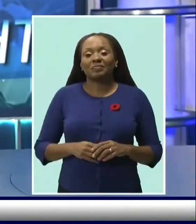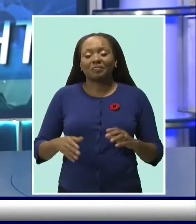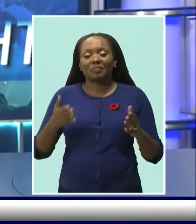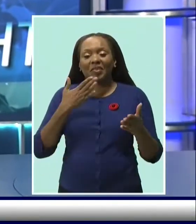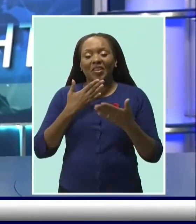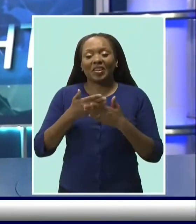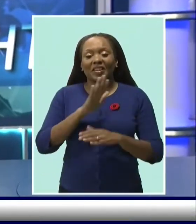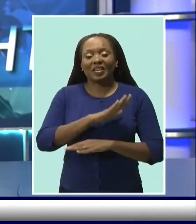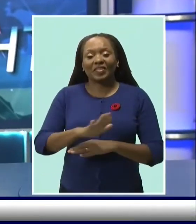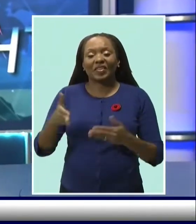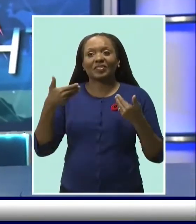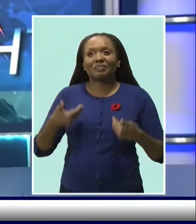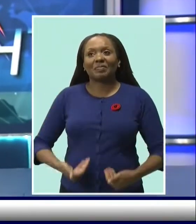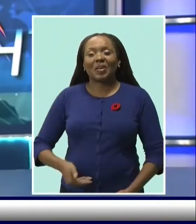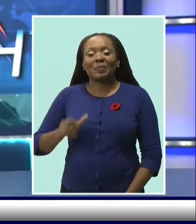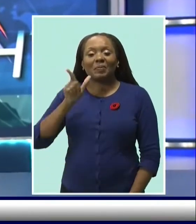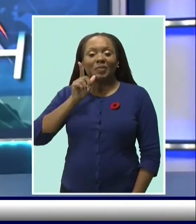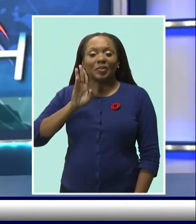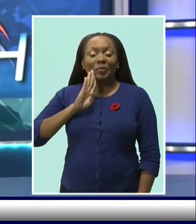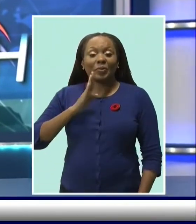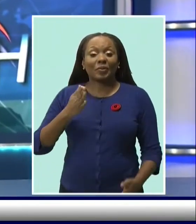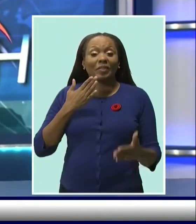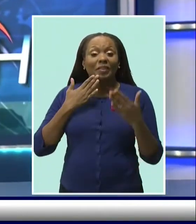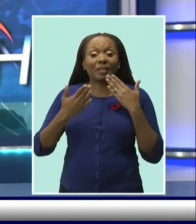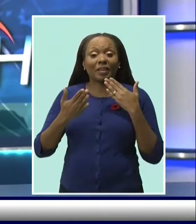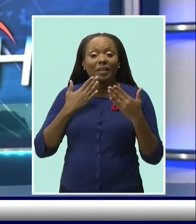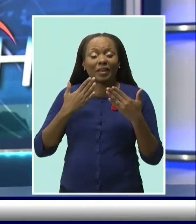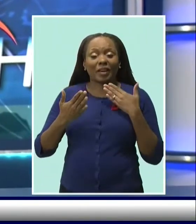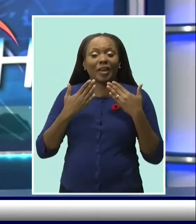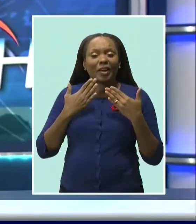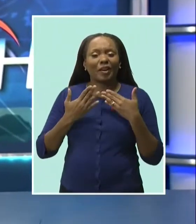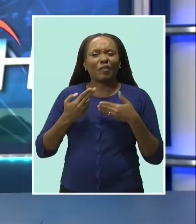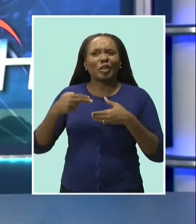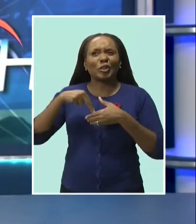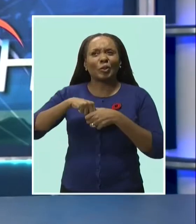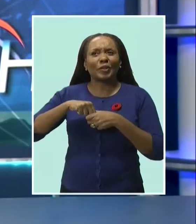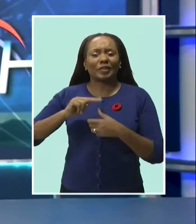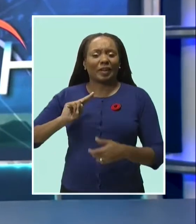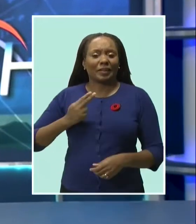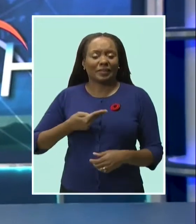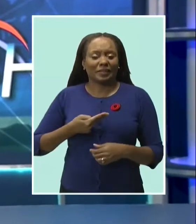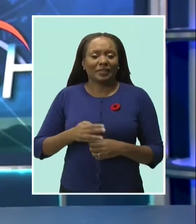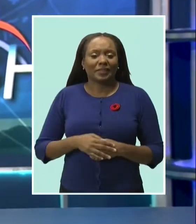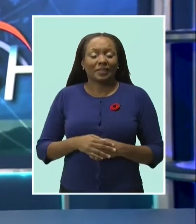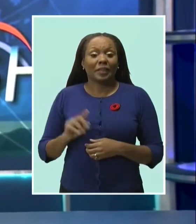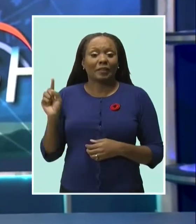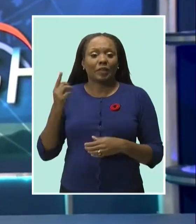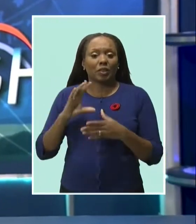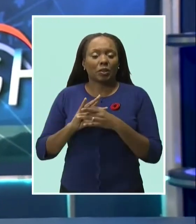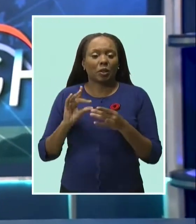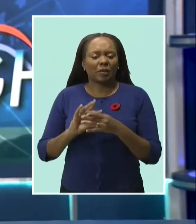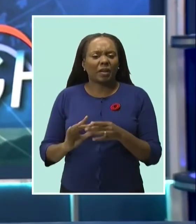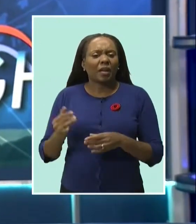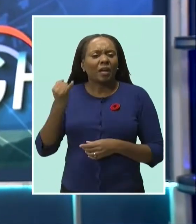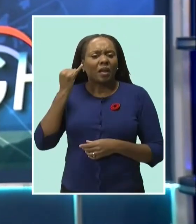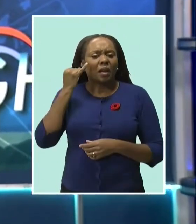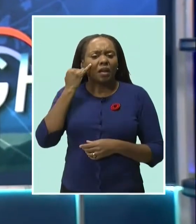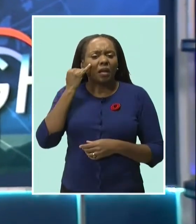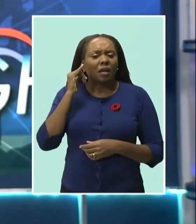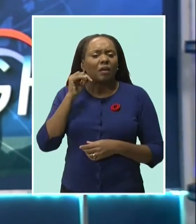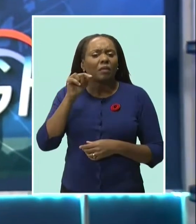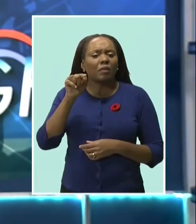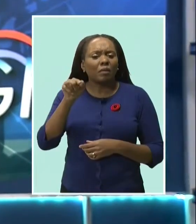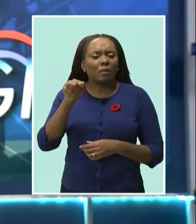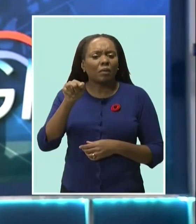Very good evening to you. I'm Lisa Broom. Thank you so much for joining us. In our top story tonight, people refusing to be picked up by public